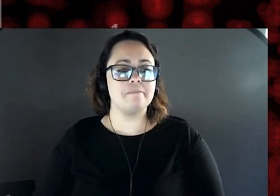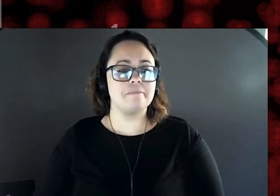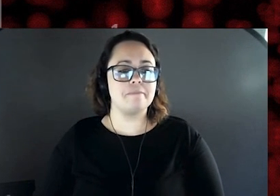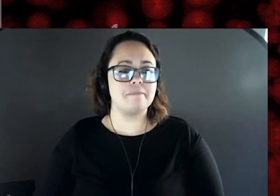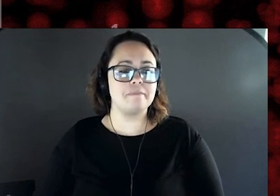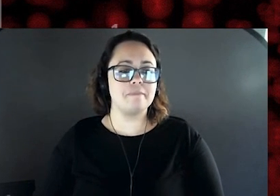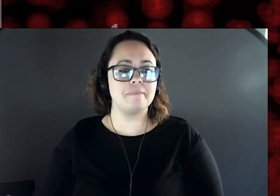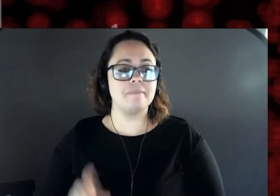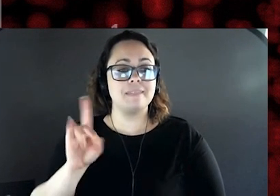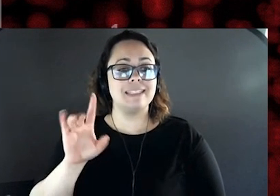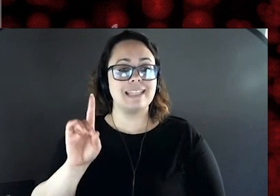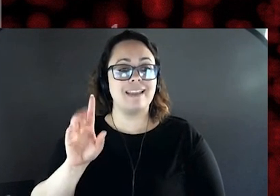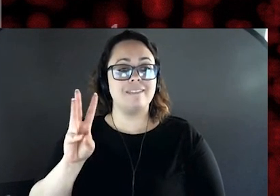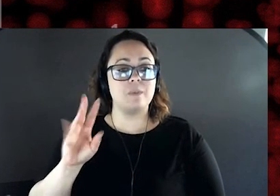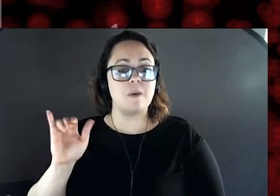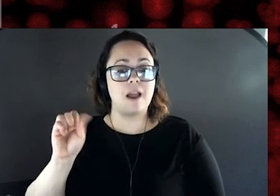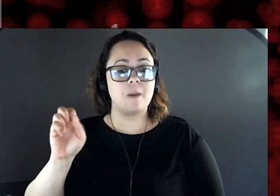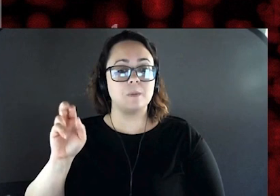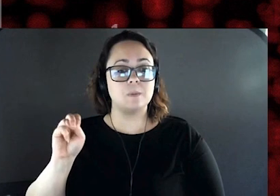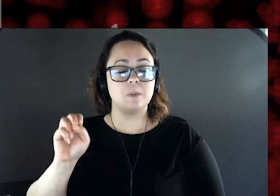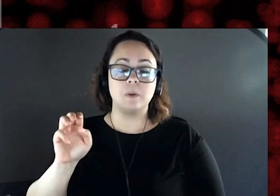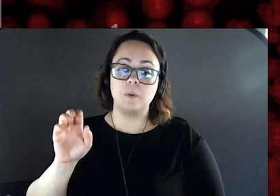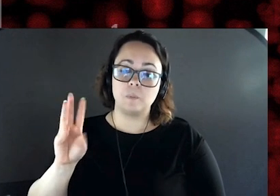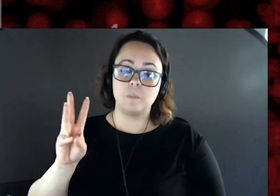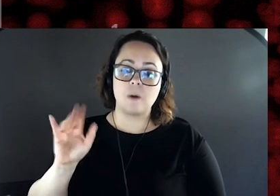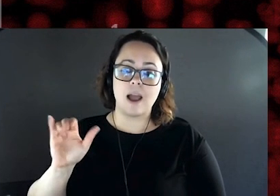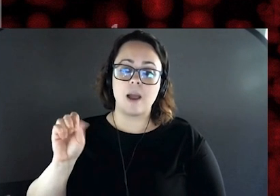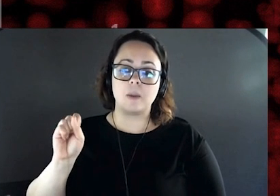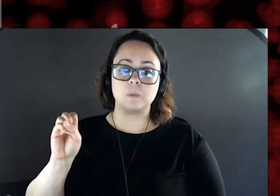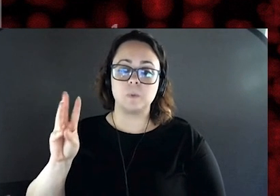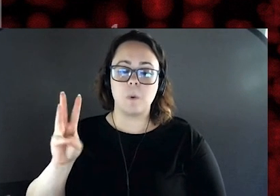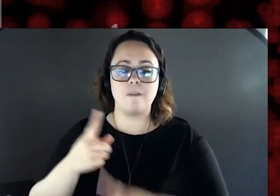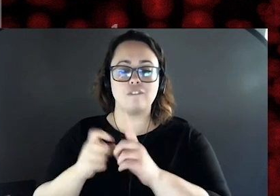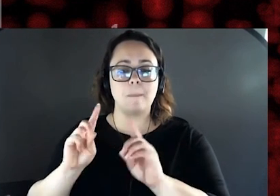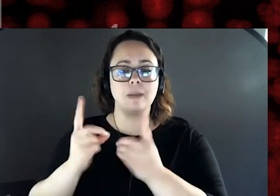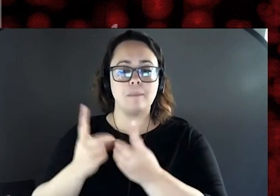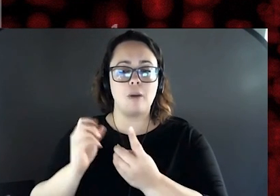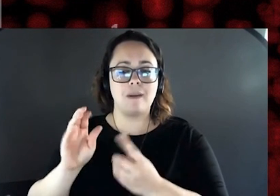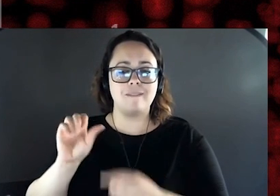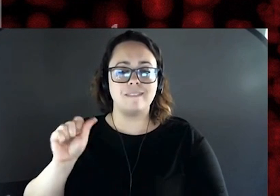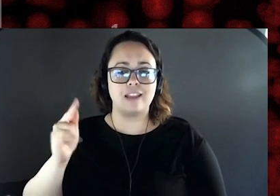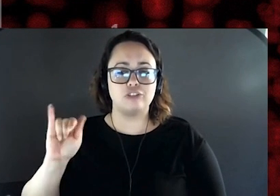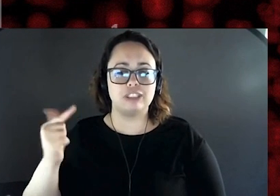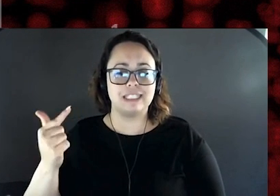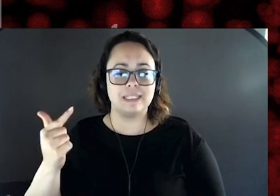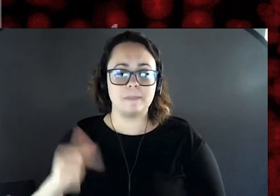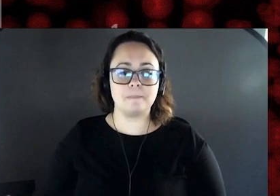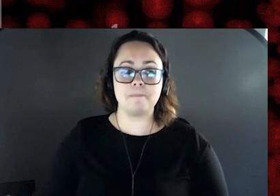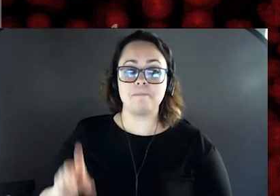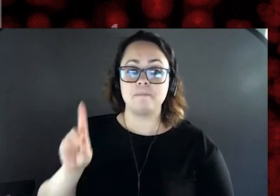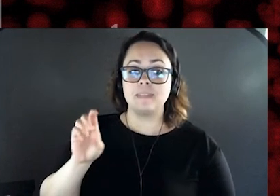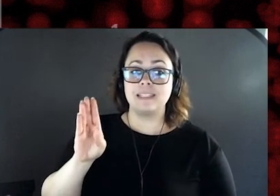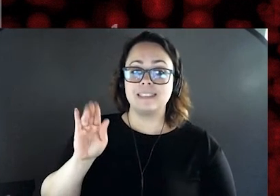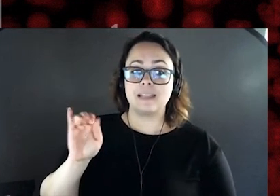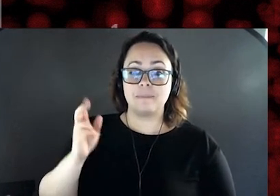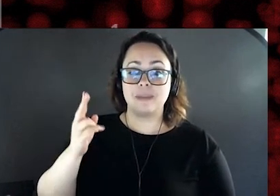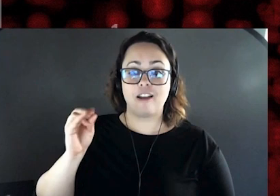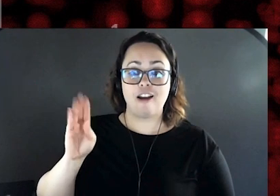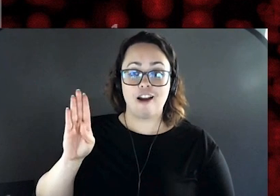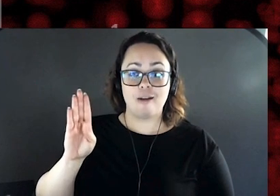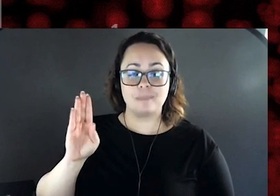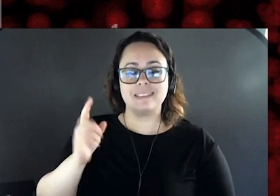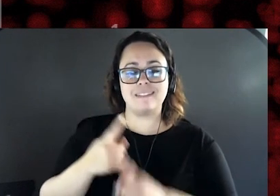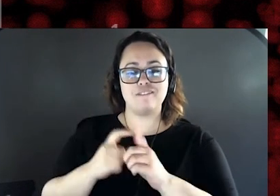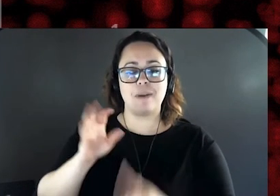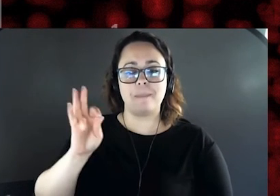From the Department of Aging, David Wiseau. From Franchise Tax Board,